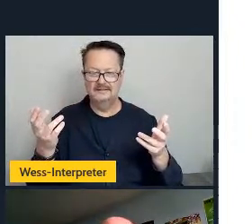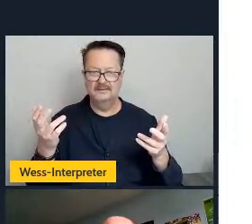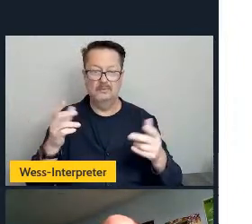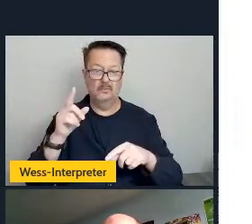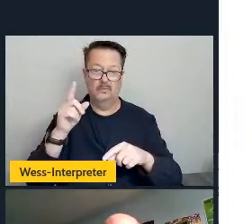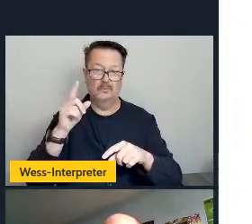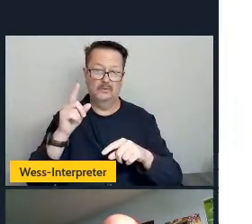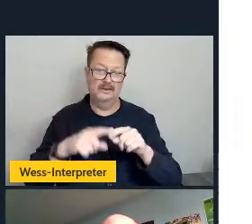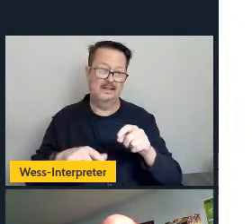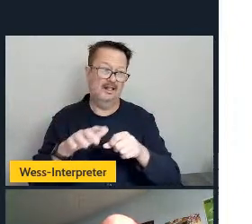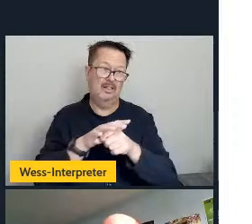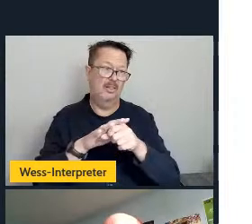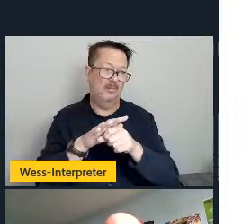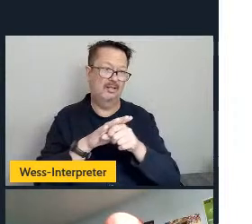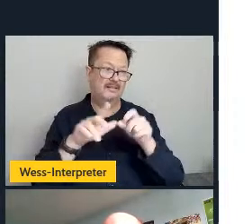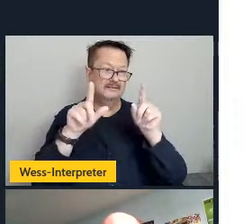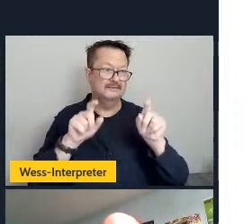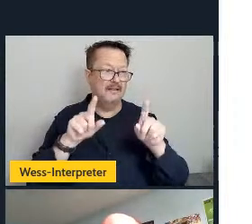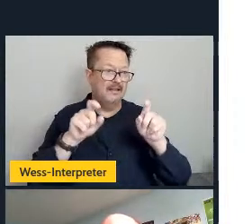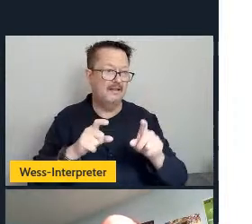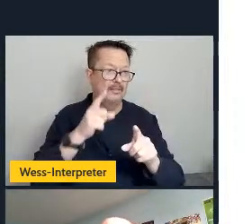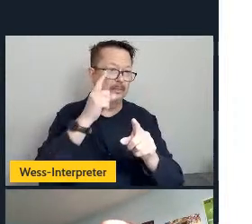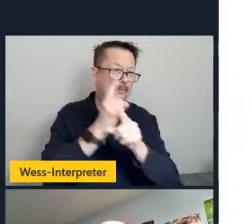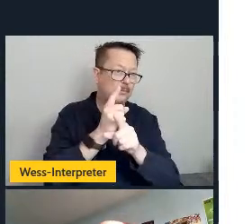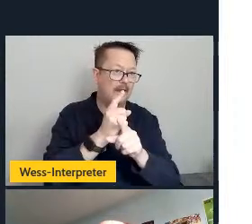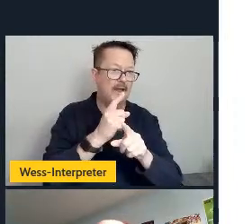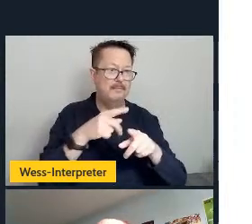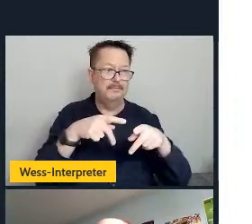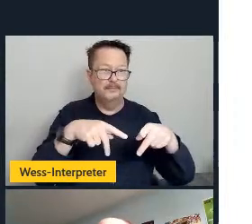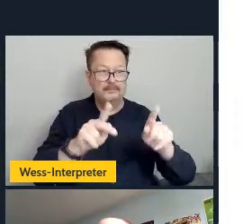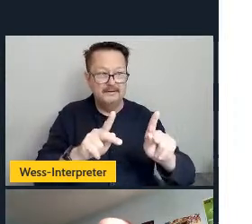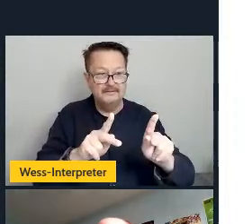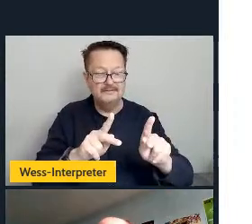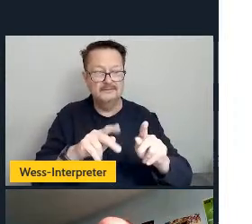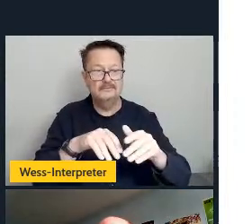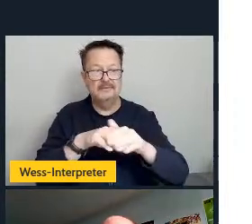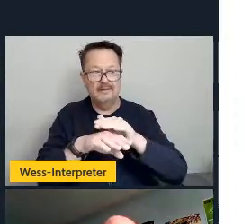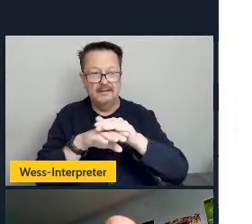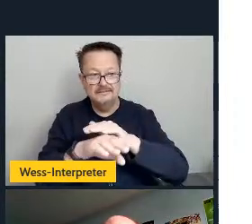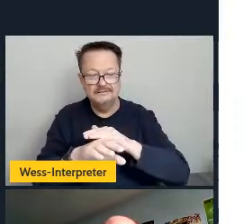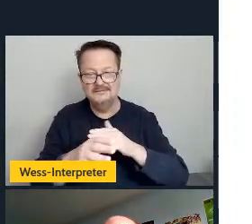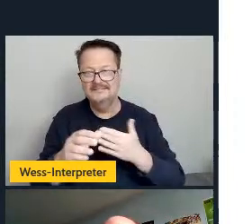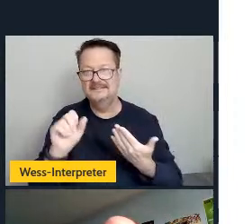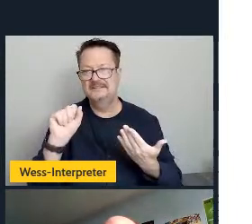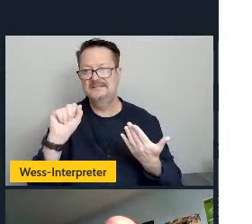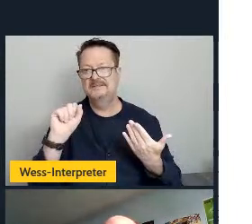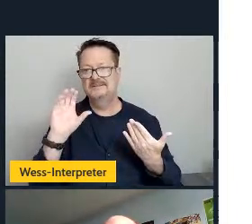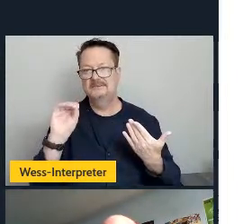can't locally test that we've got the right permissions. And so